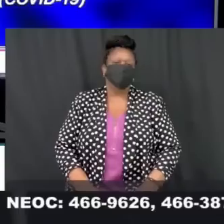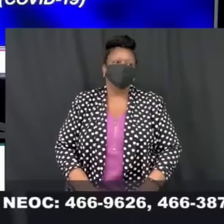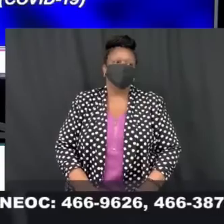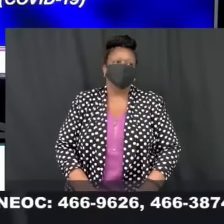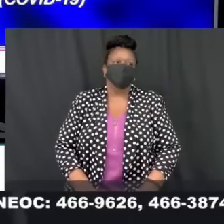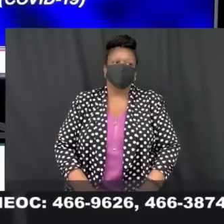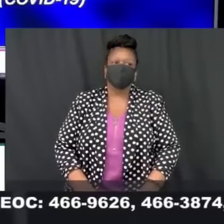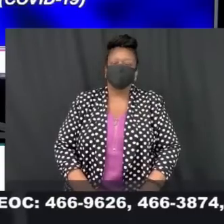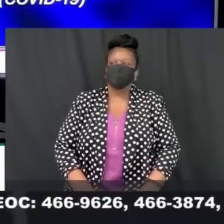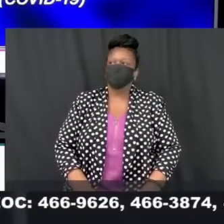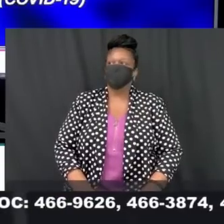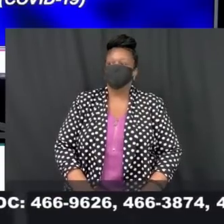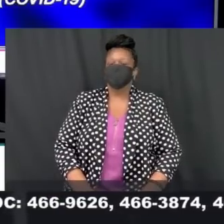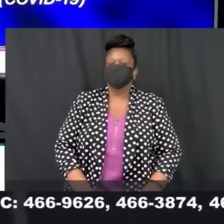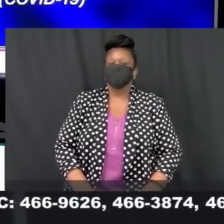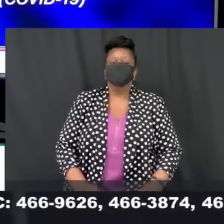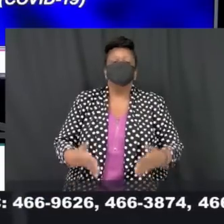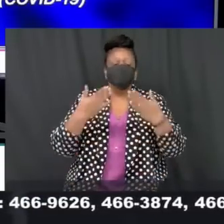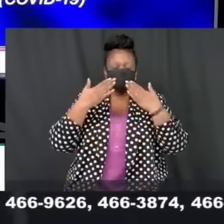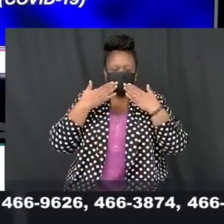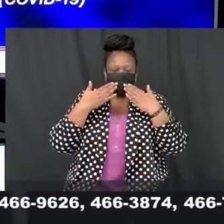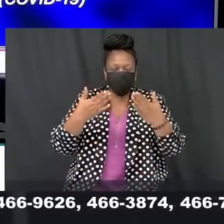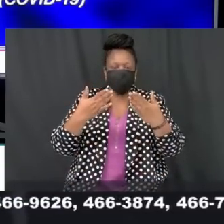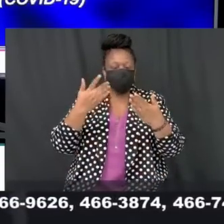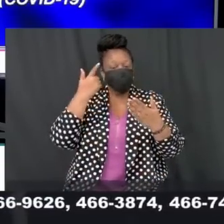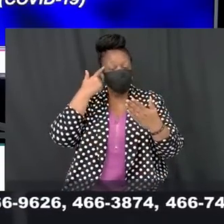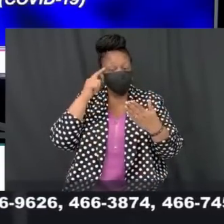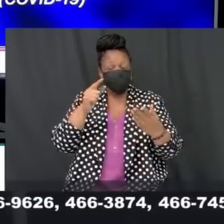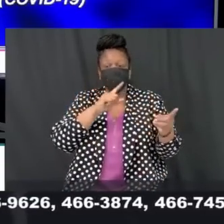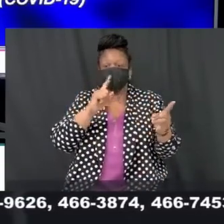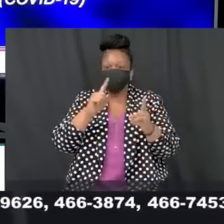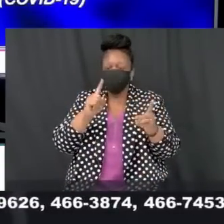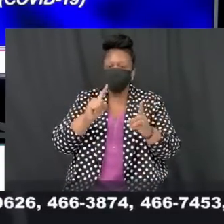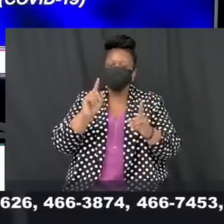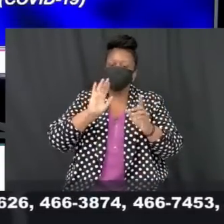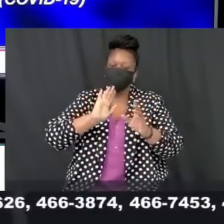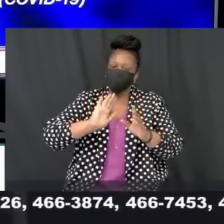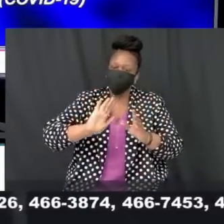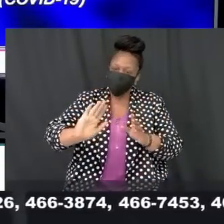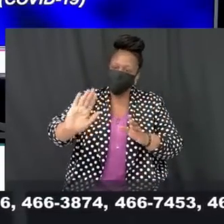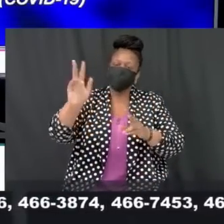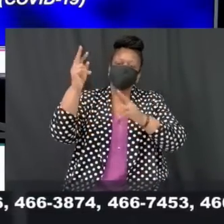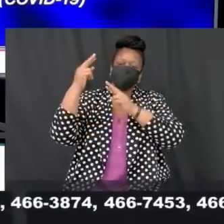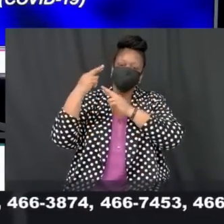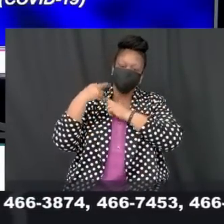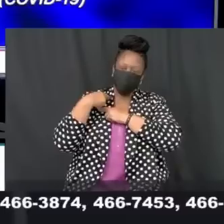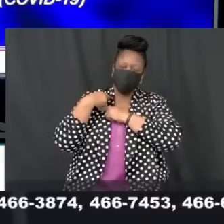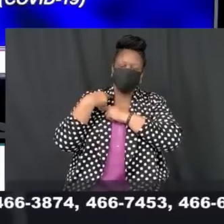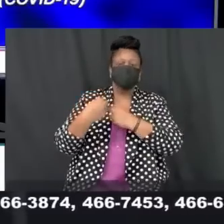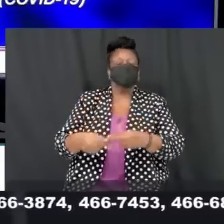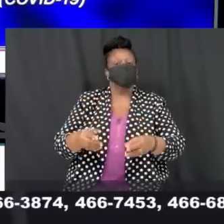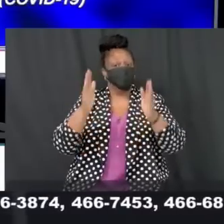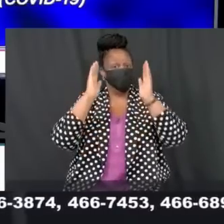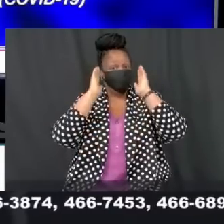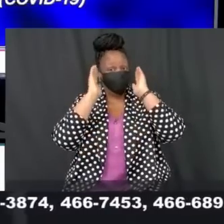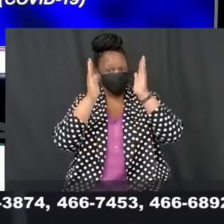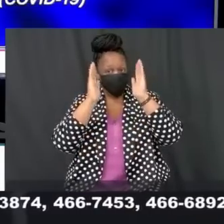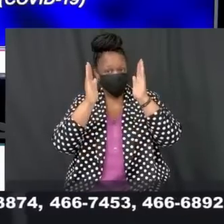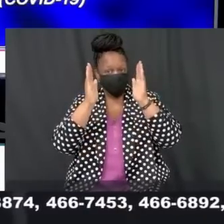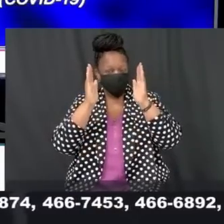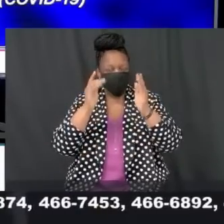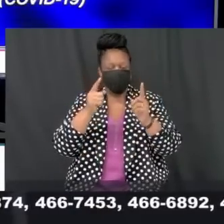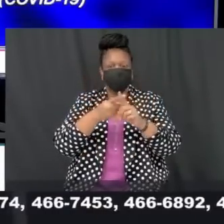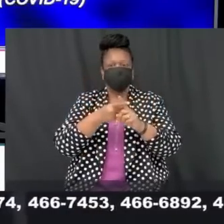We thank you for playing your part in paying attention to what